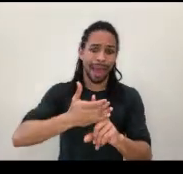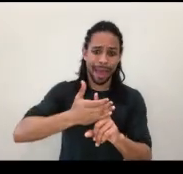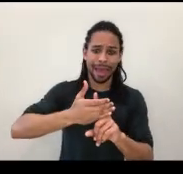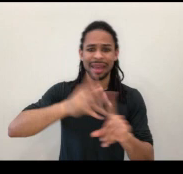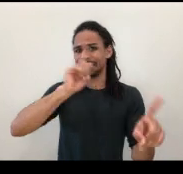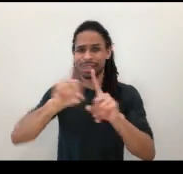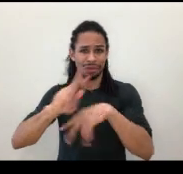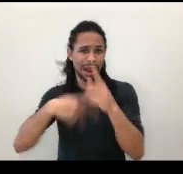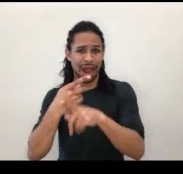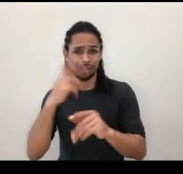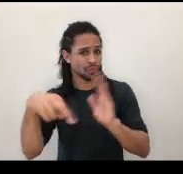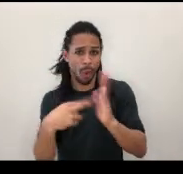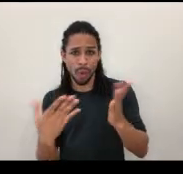this